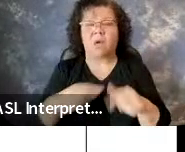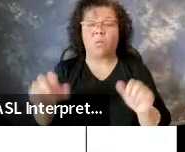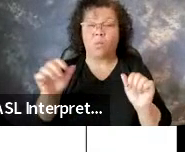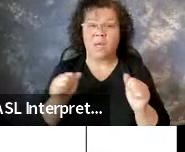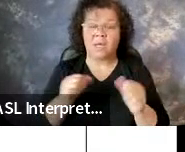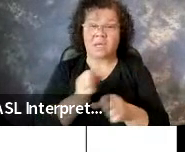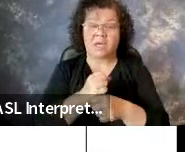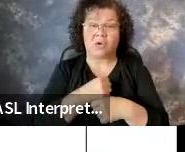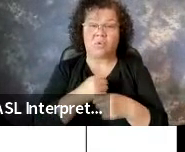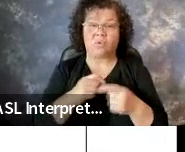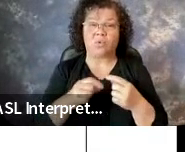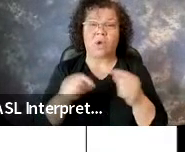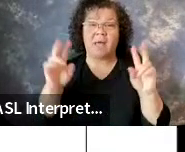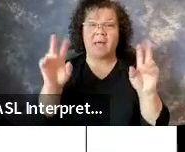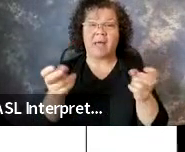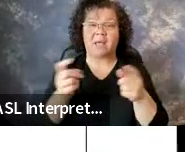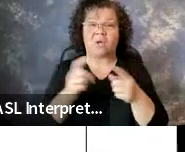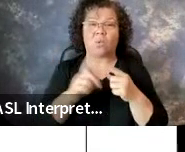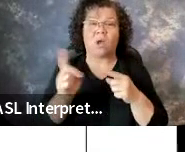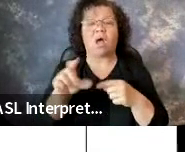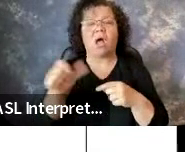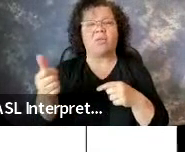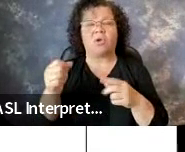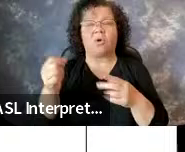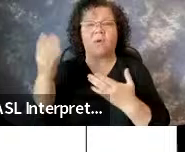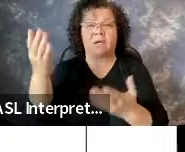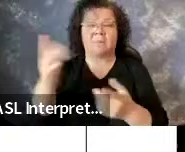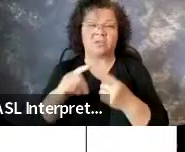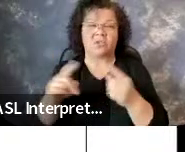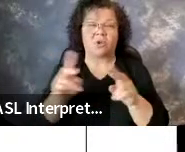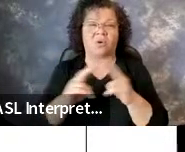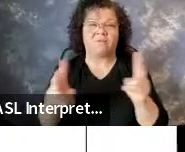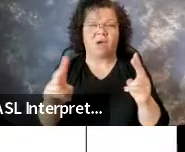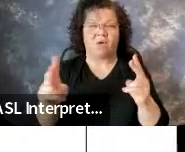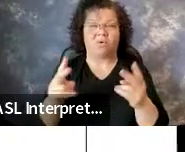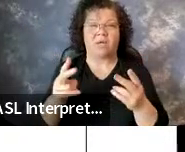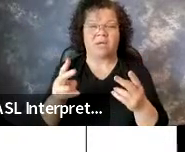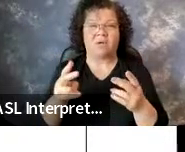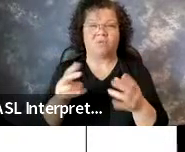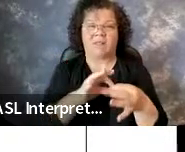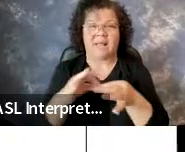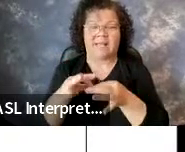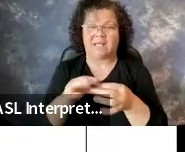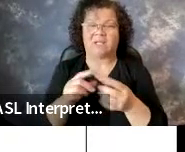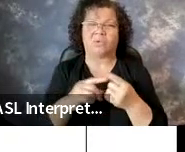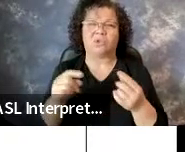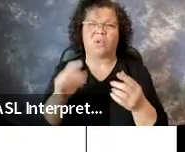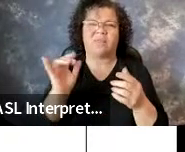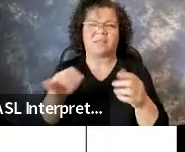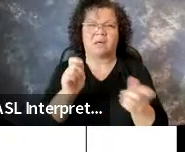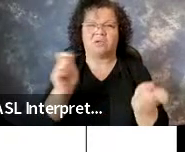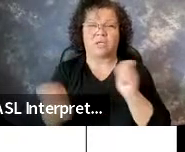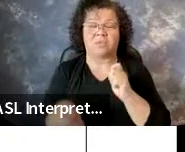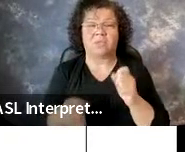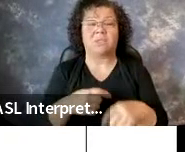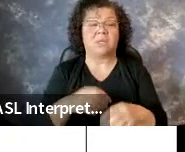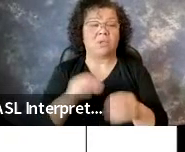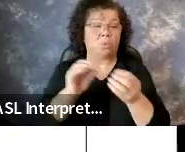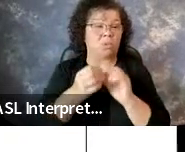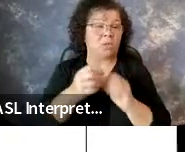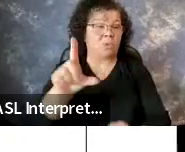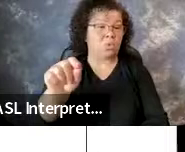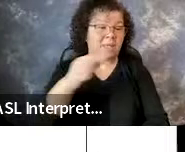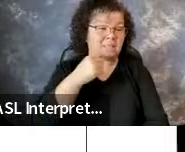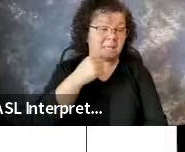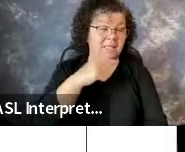heading where there were other recommendations that were very related. And so that's the adjustment that we made. And so number 20